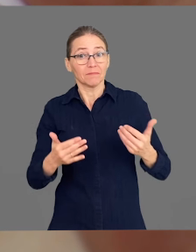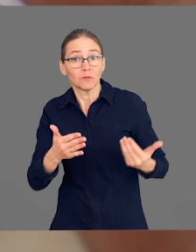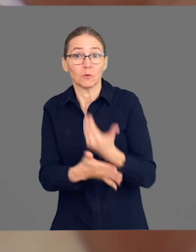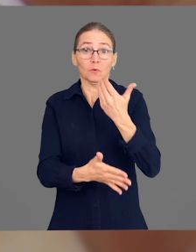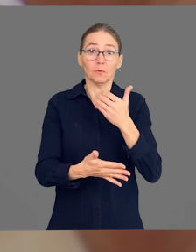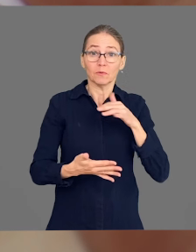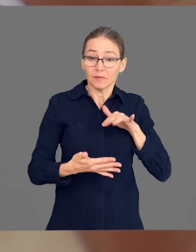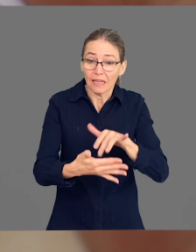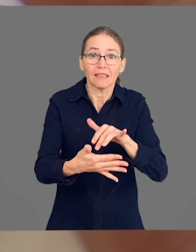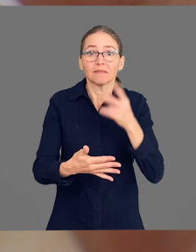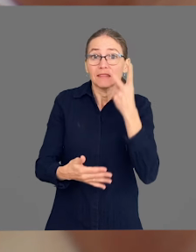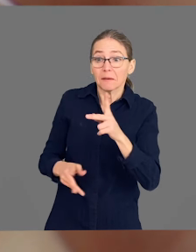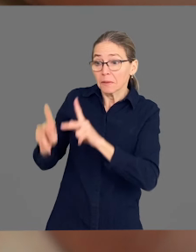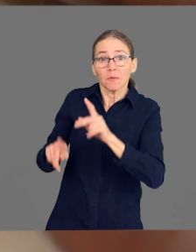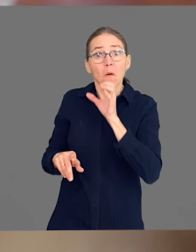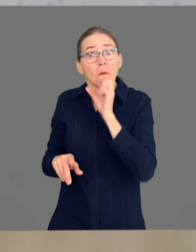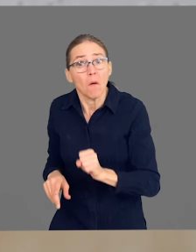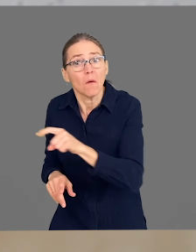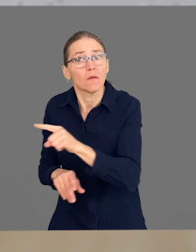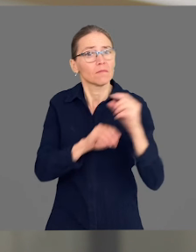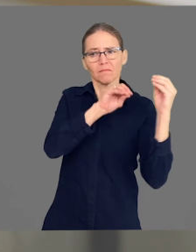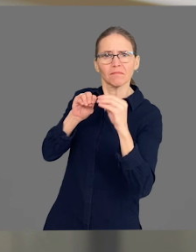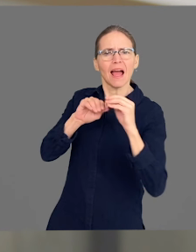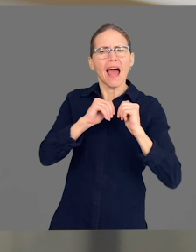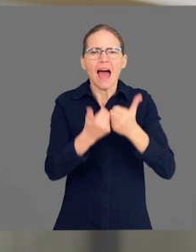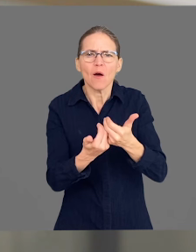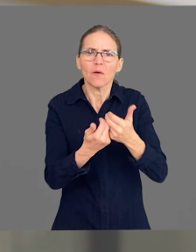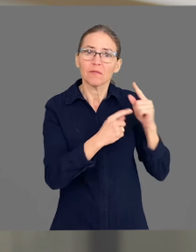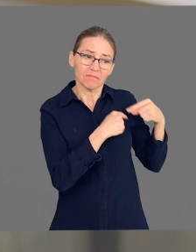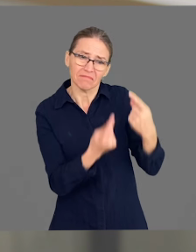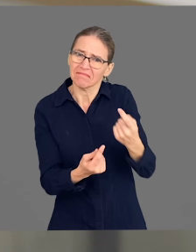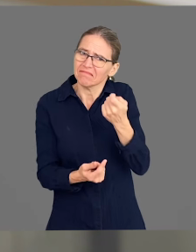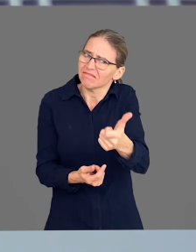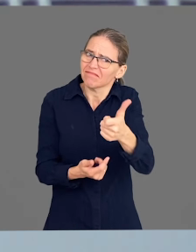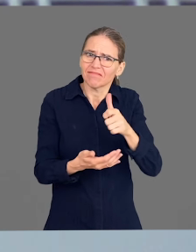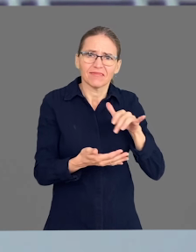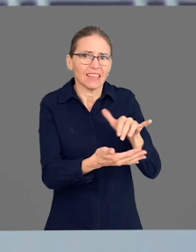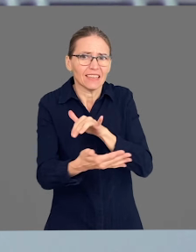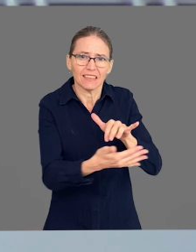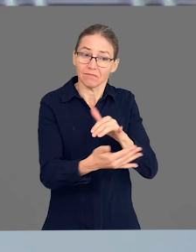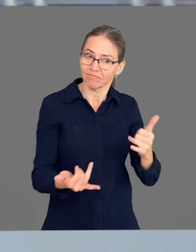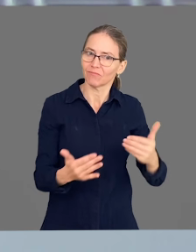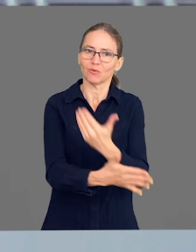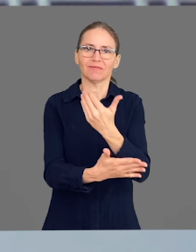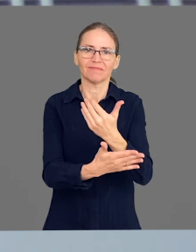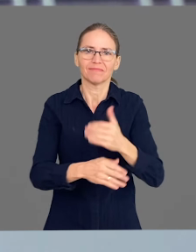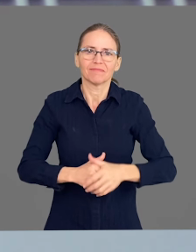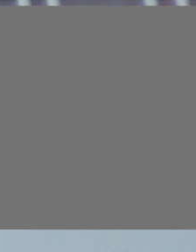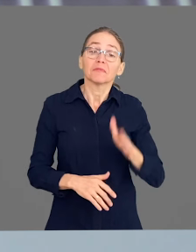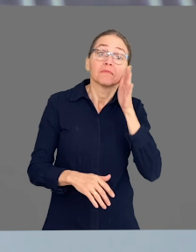and build on it from here. What I hope to see in future research